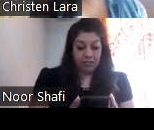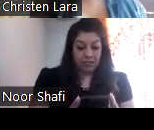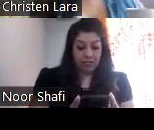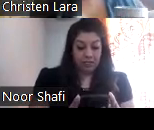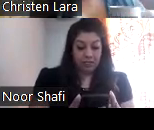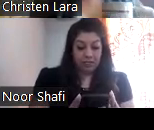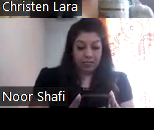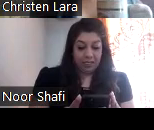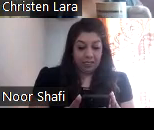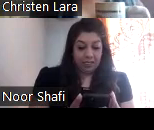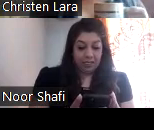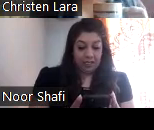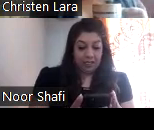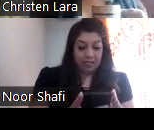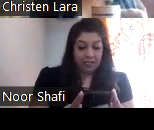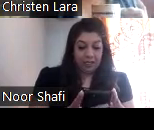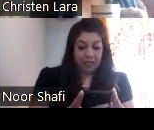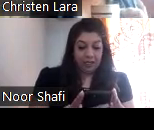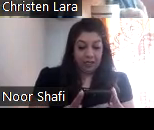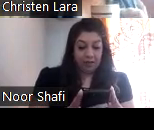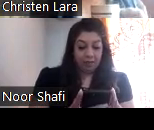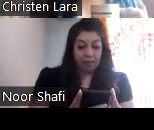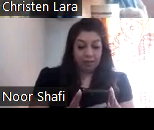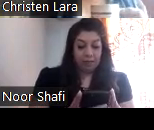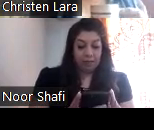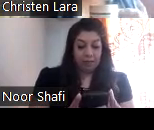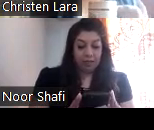a minute. I was scrolling through looking for hands.